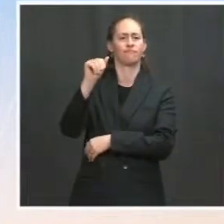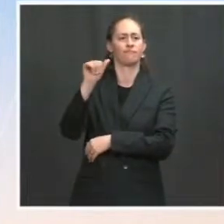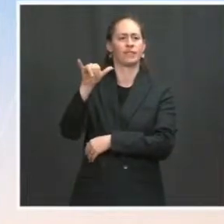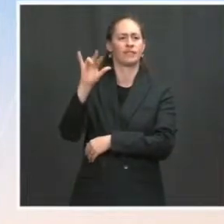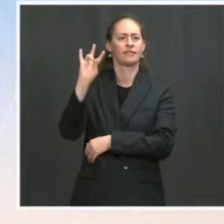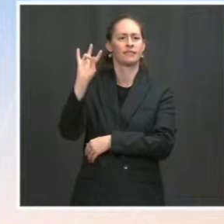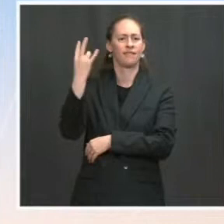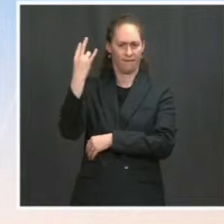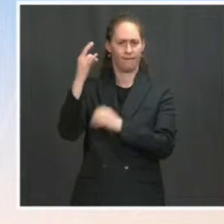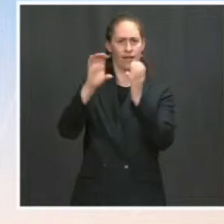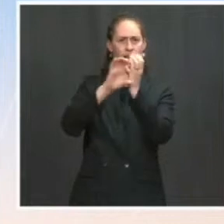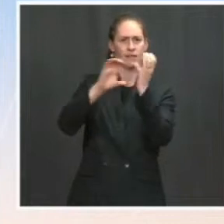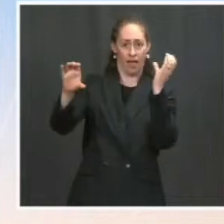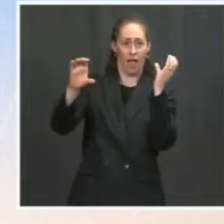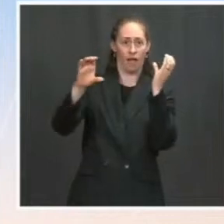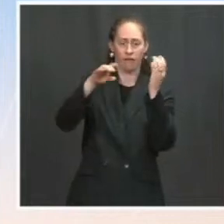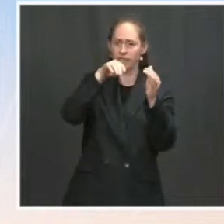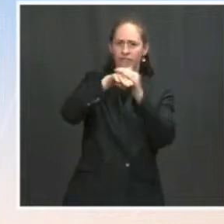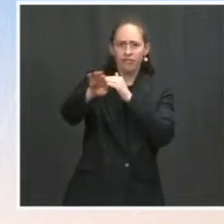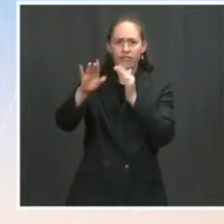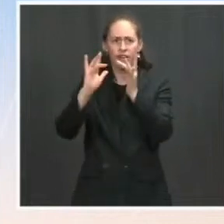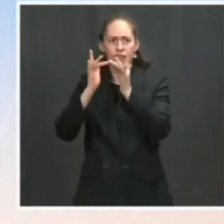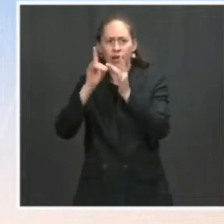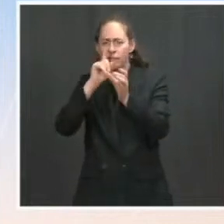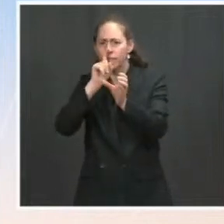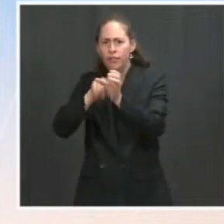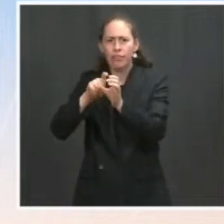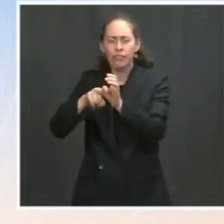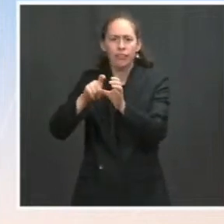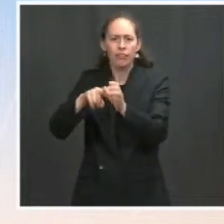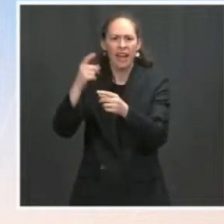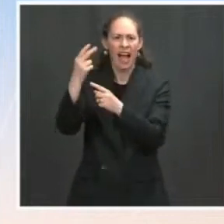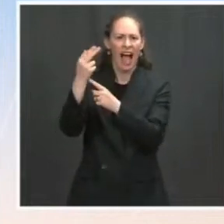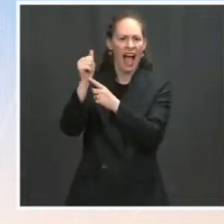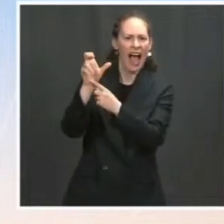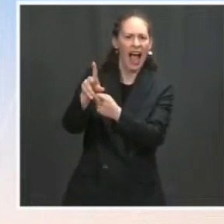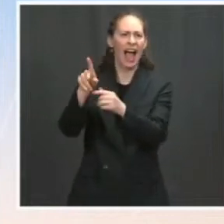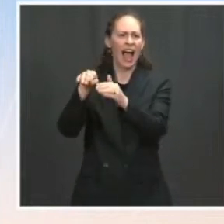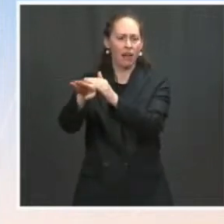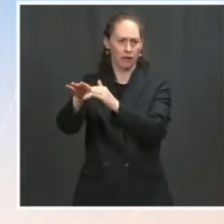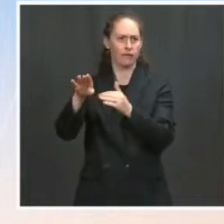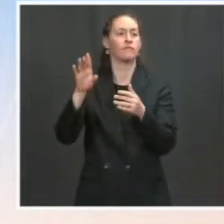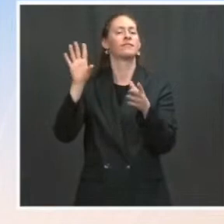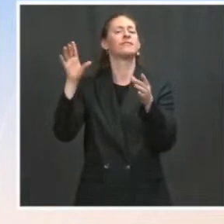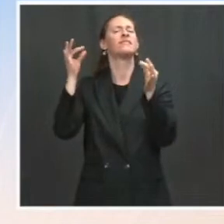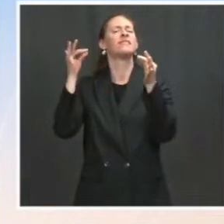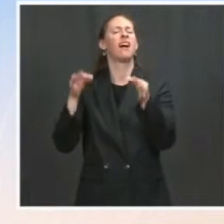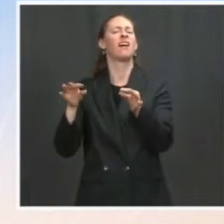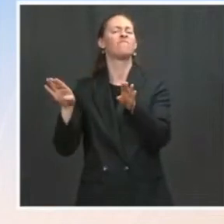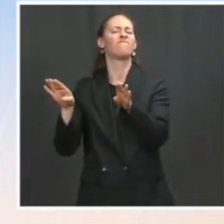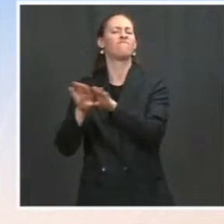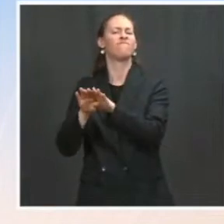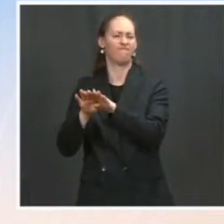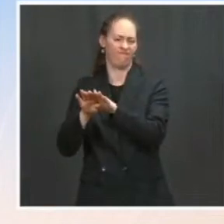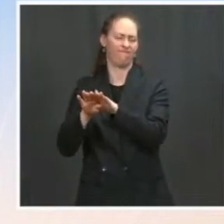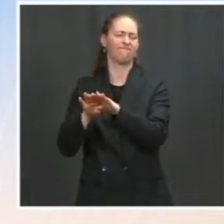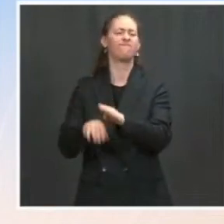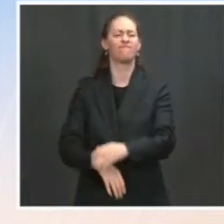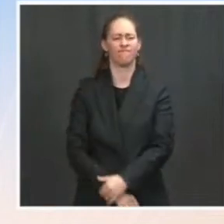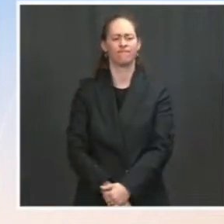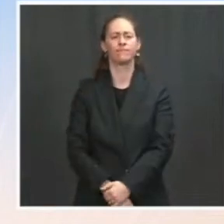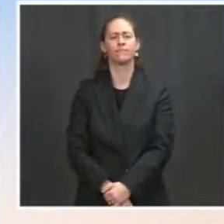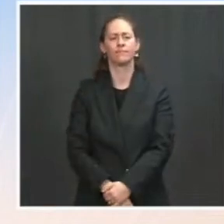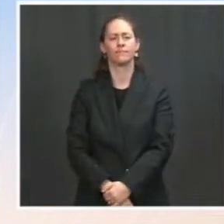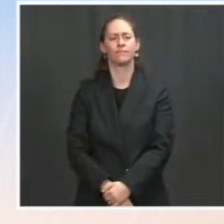as a precautionary measure and to ensure that the ransomware could not migrate from business computer systems to those that control and operate